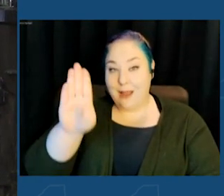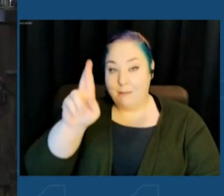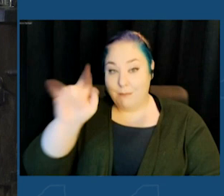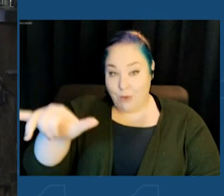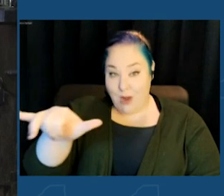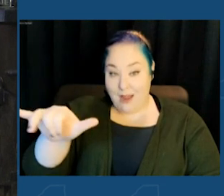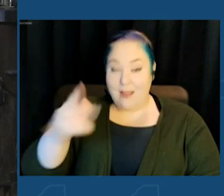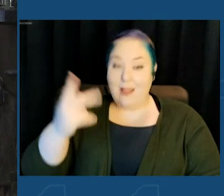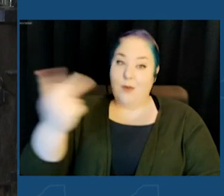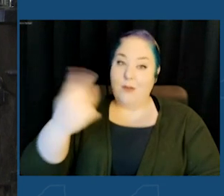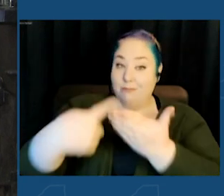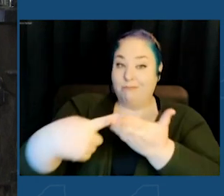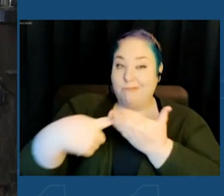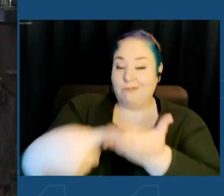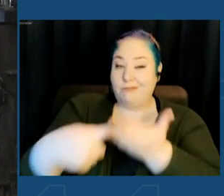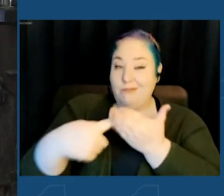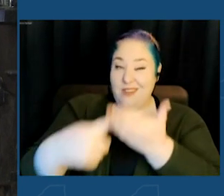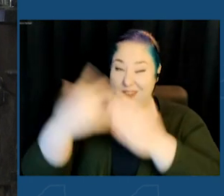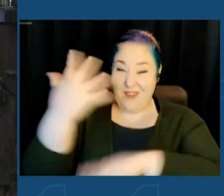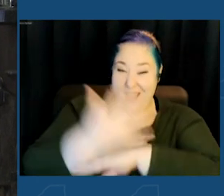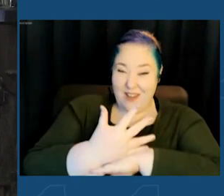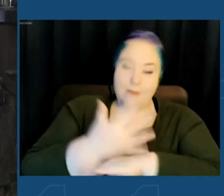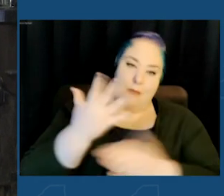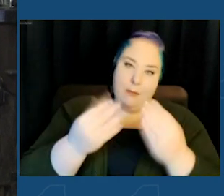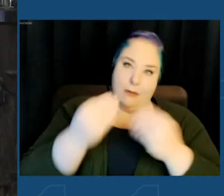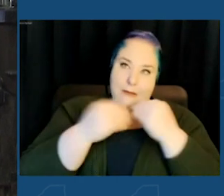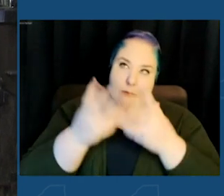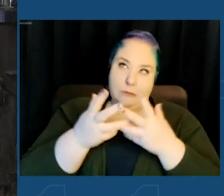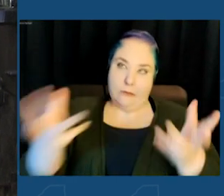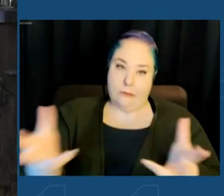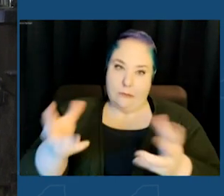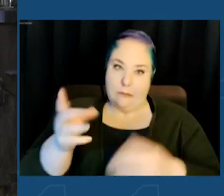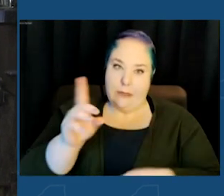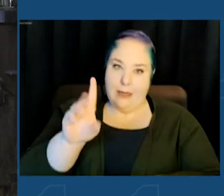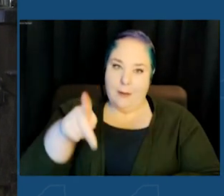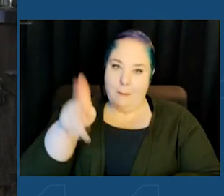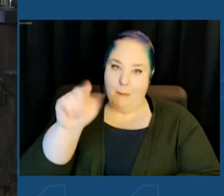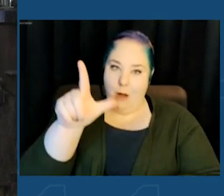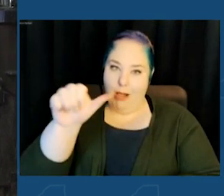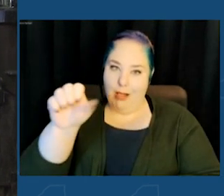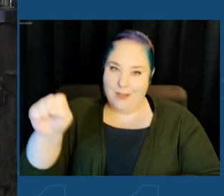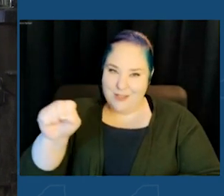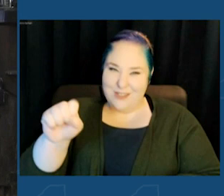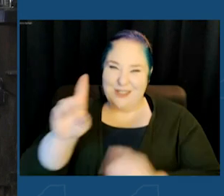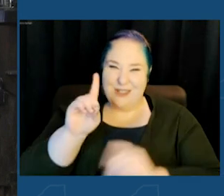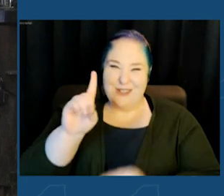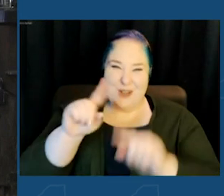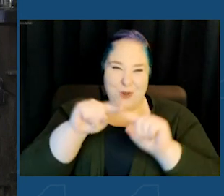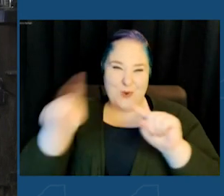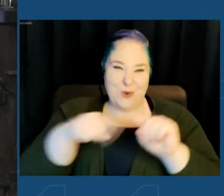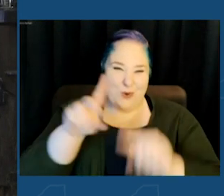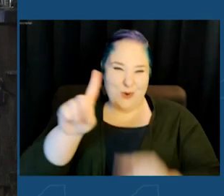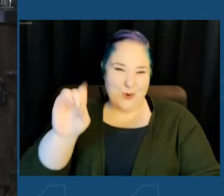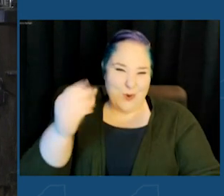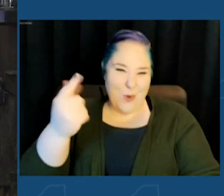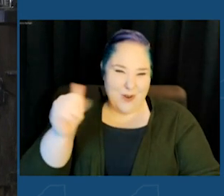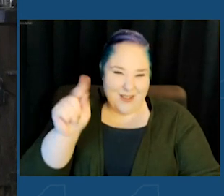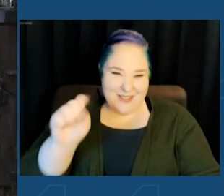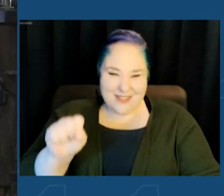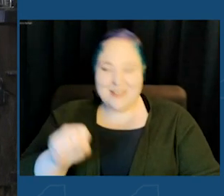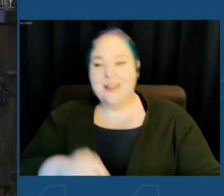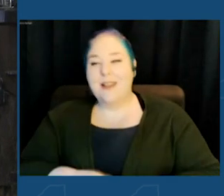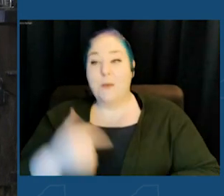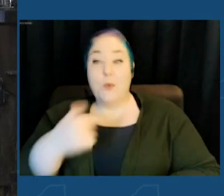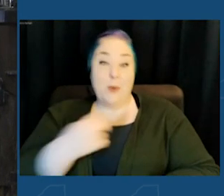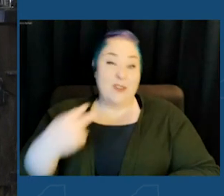eating probably way too many Paula's Donuts in Western New York about five weeks ago we are there we were trapped we had